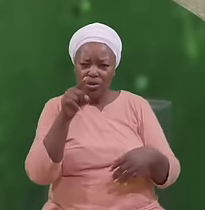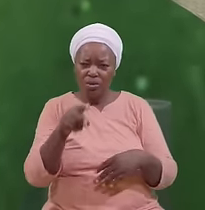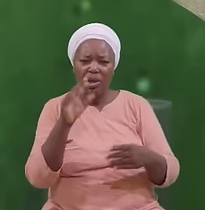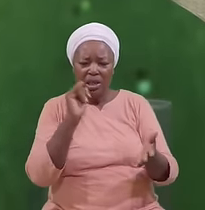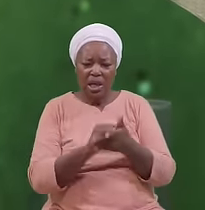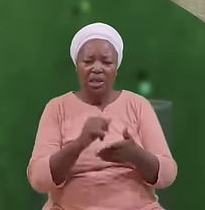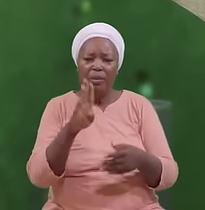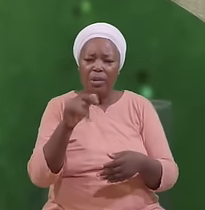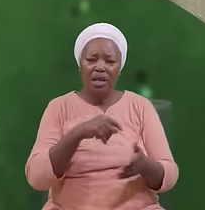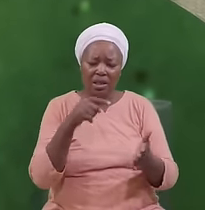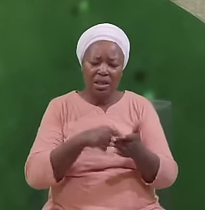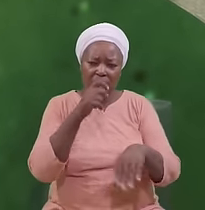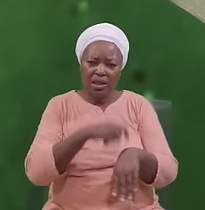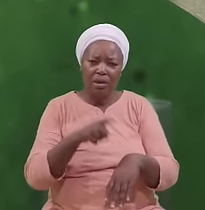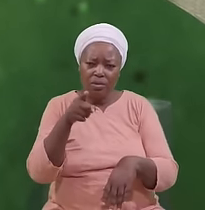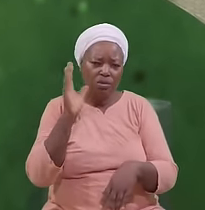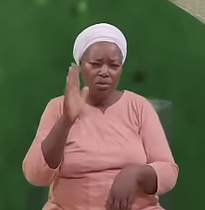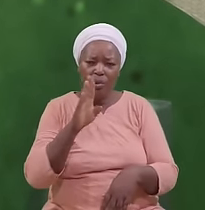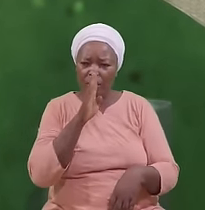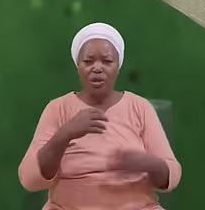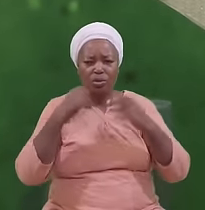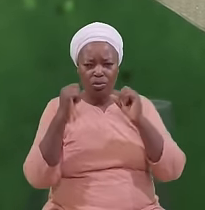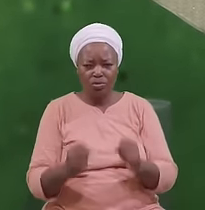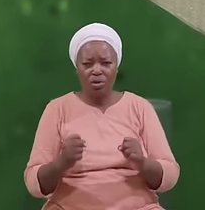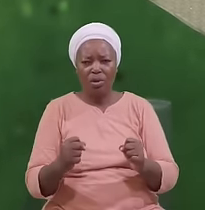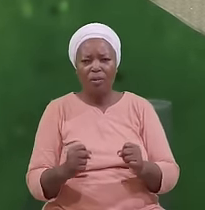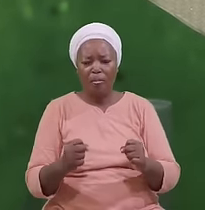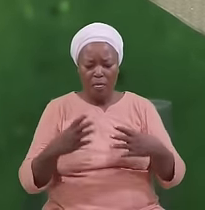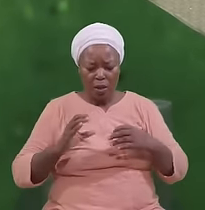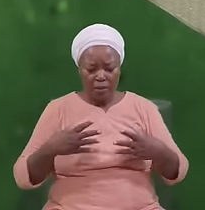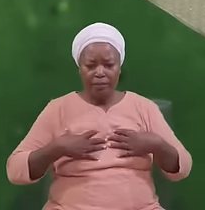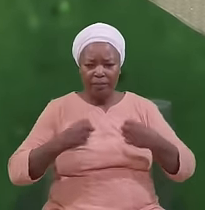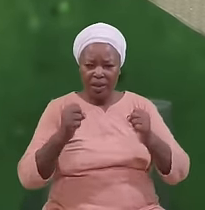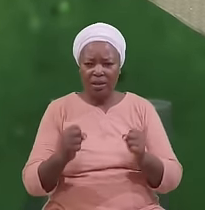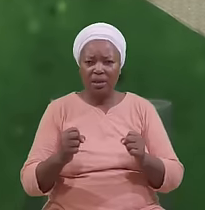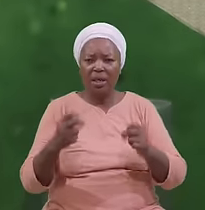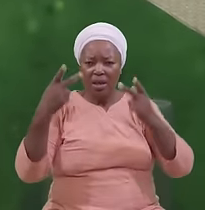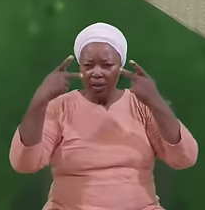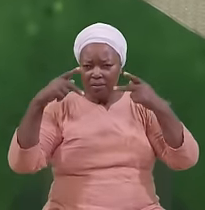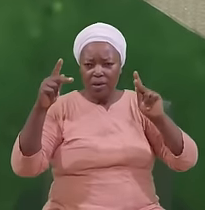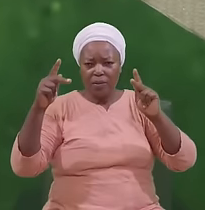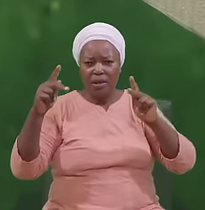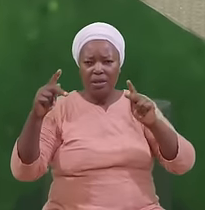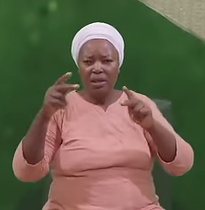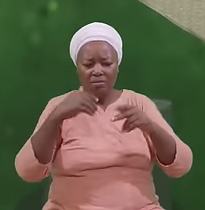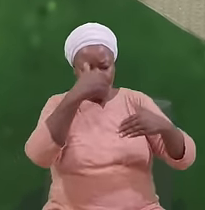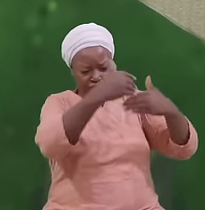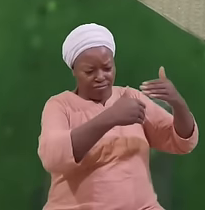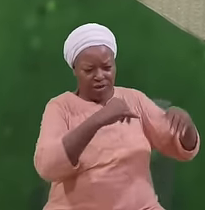time now, it shall be strong, well, prospered,